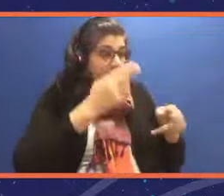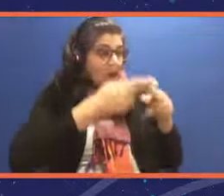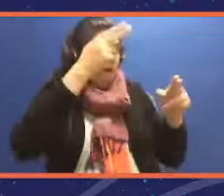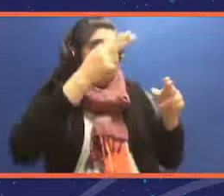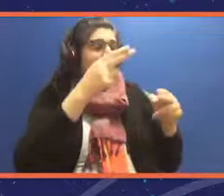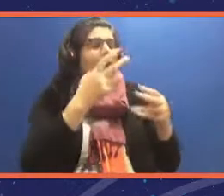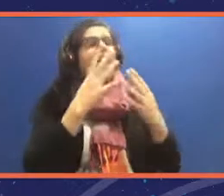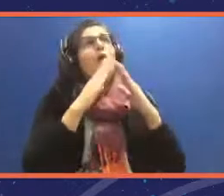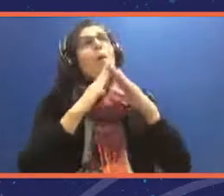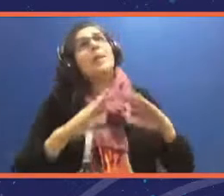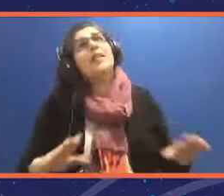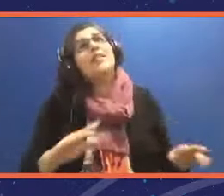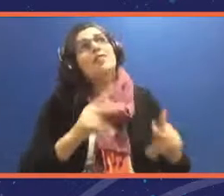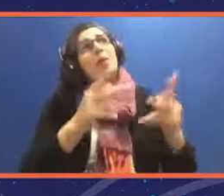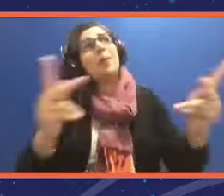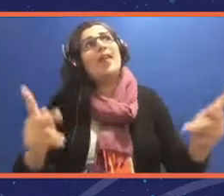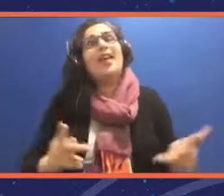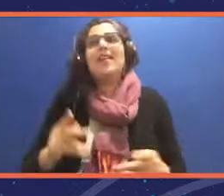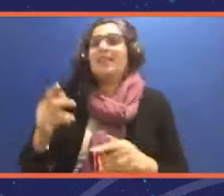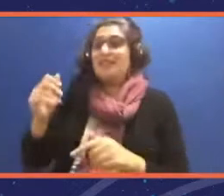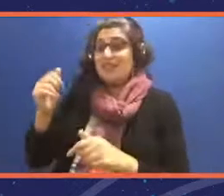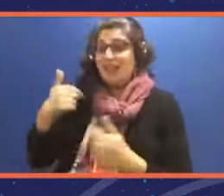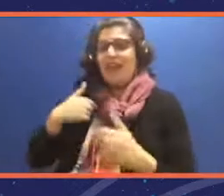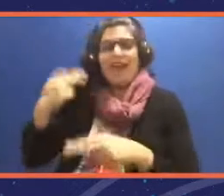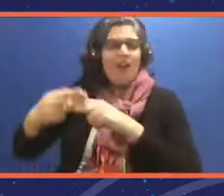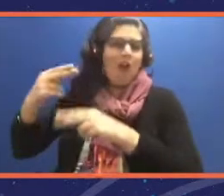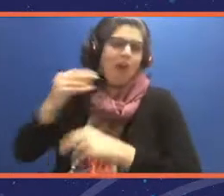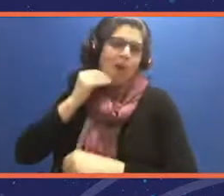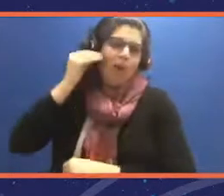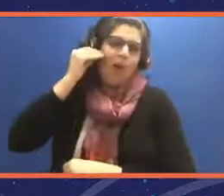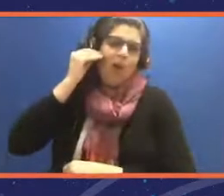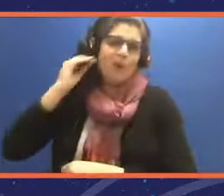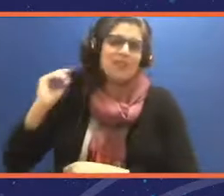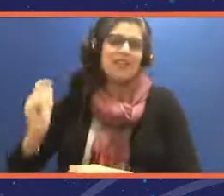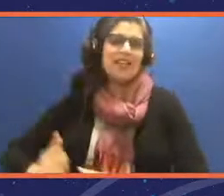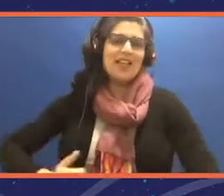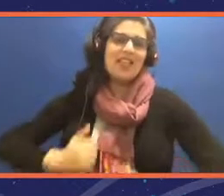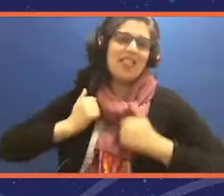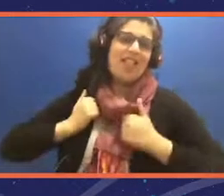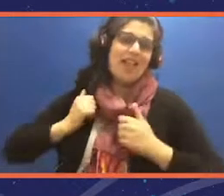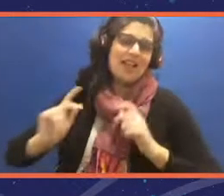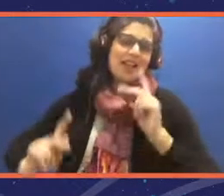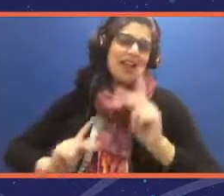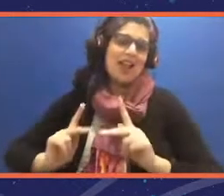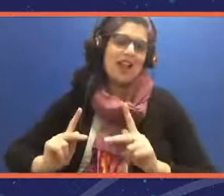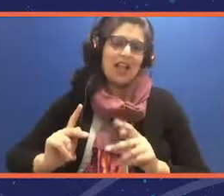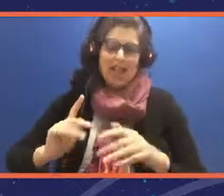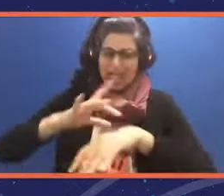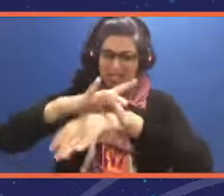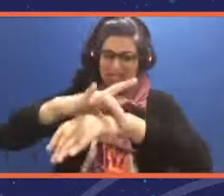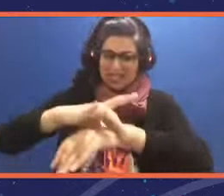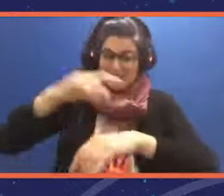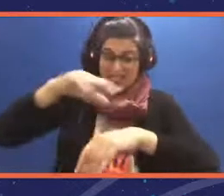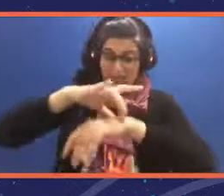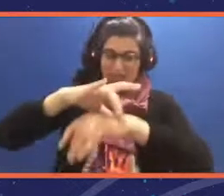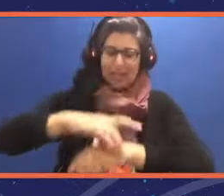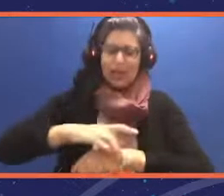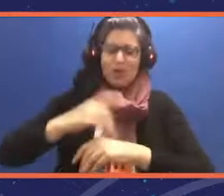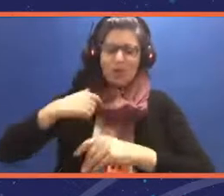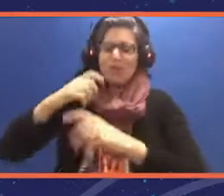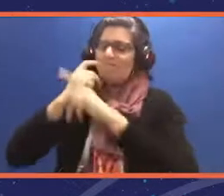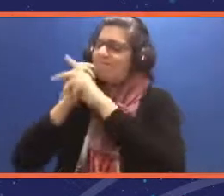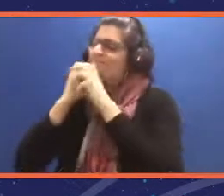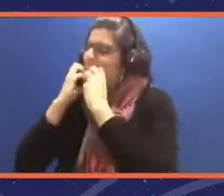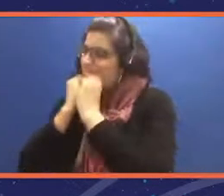is designed to give life to people and the planet where everybody is cared for. But it wasn't always this